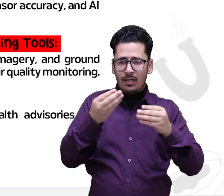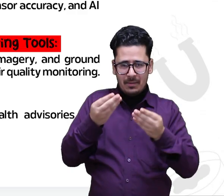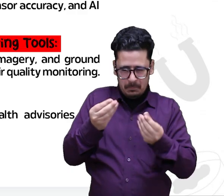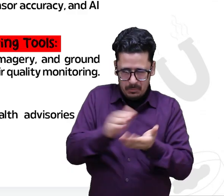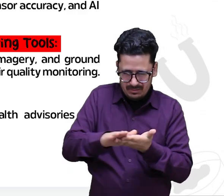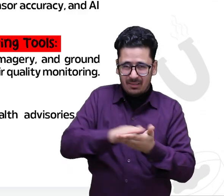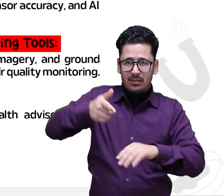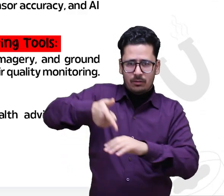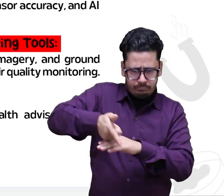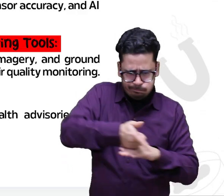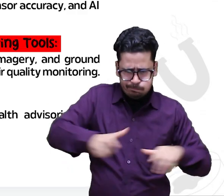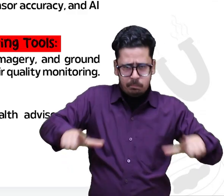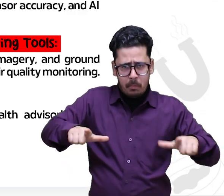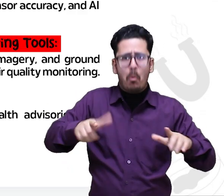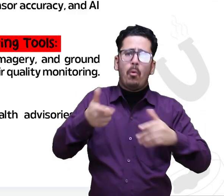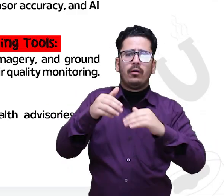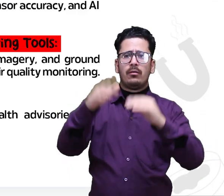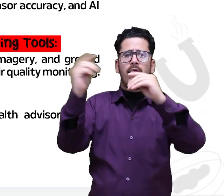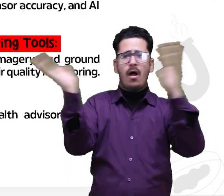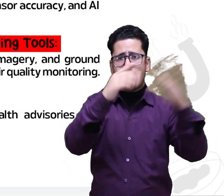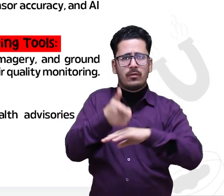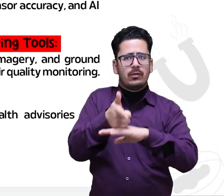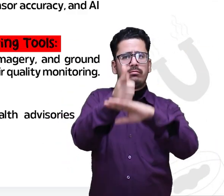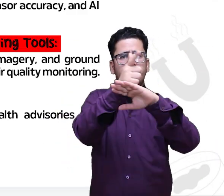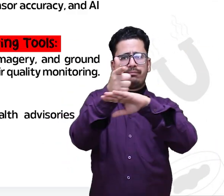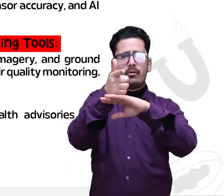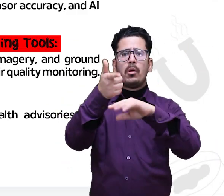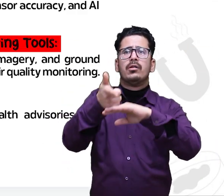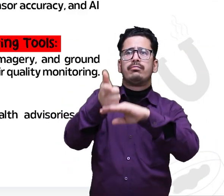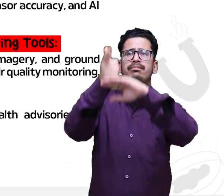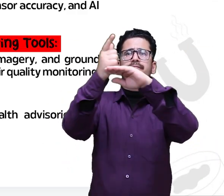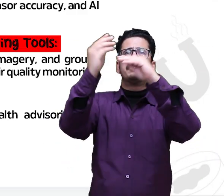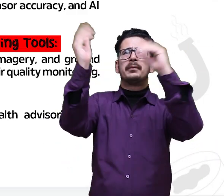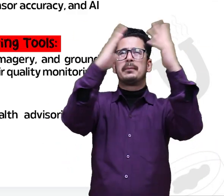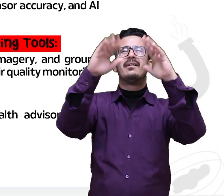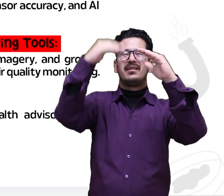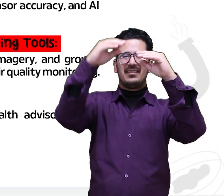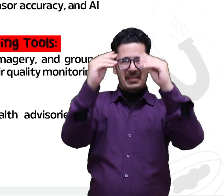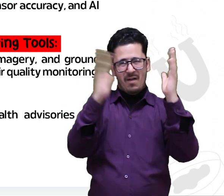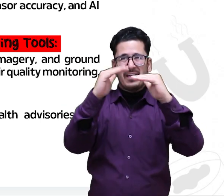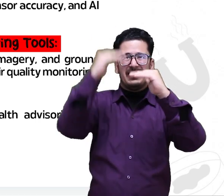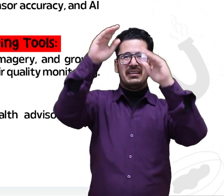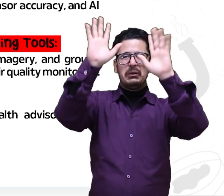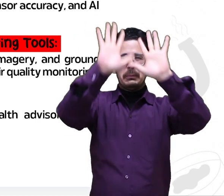by drones can be combined with information from satellites and ground monitoring